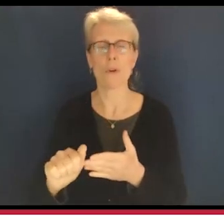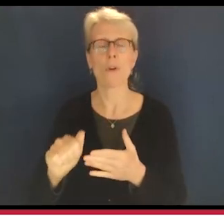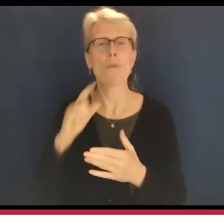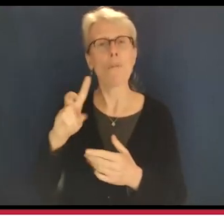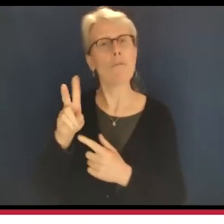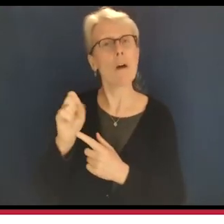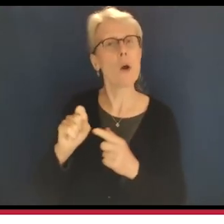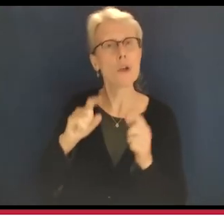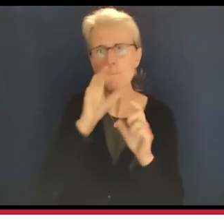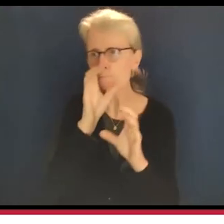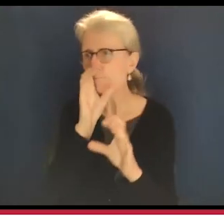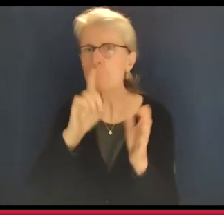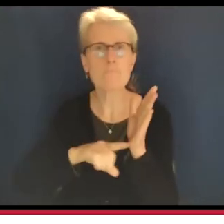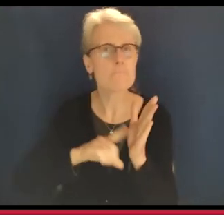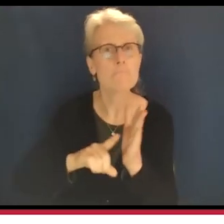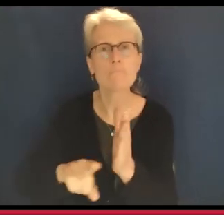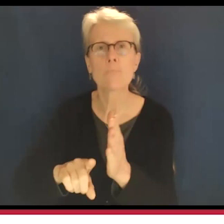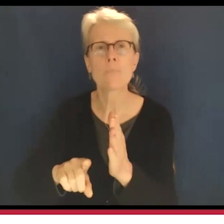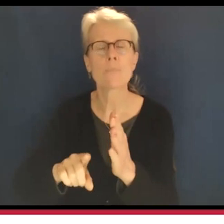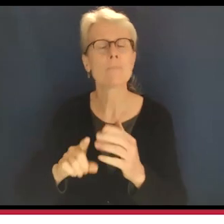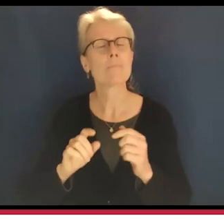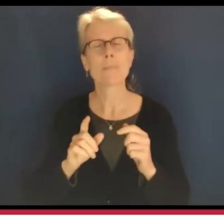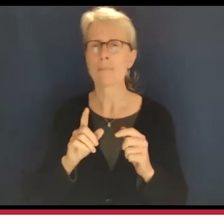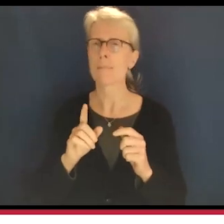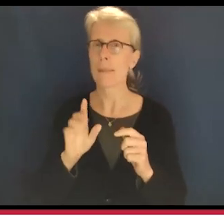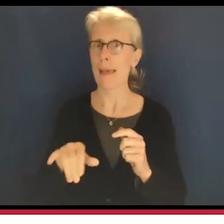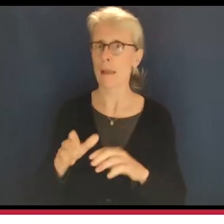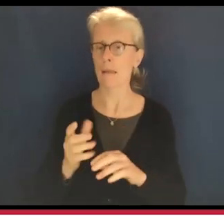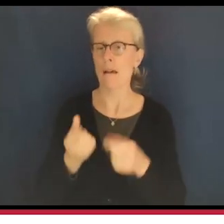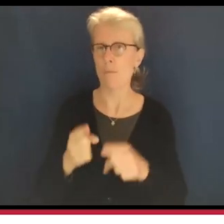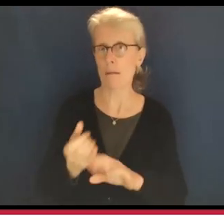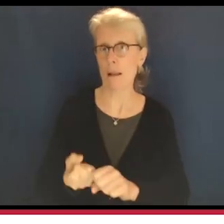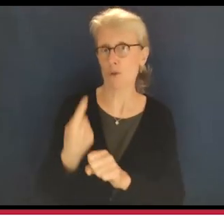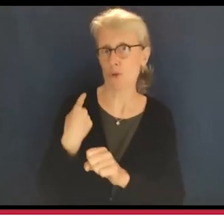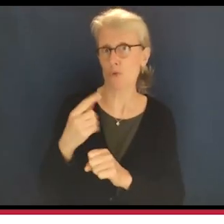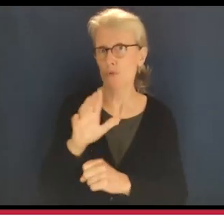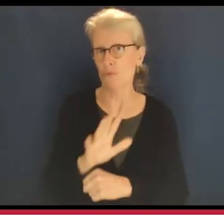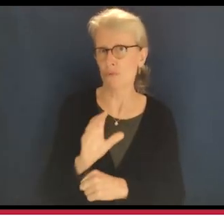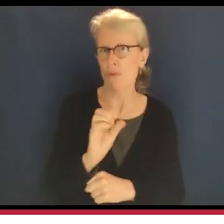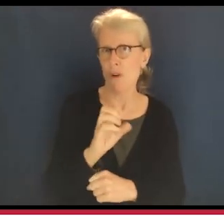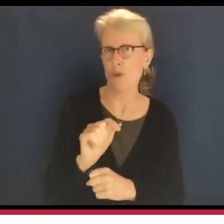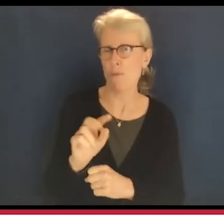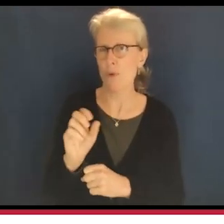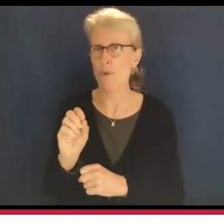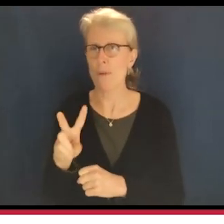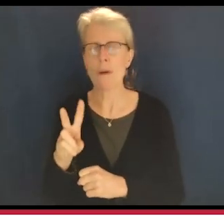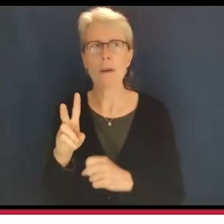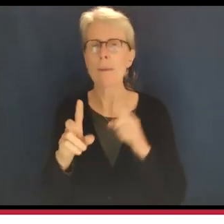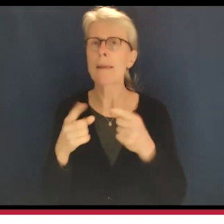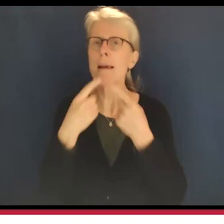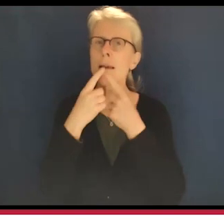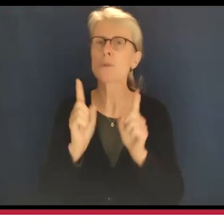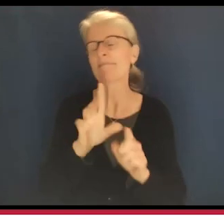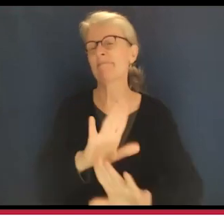prospecting. It was a little bit unclear or ambiguous what the reasons for that cancellation